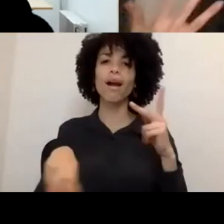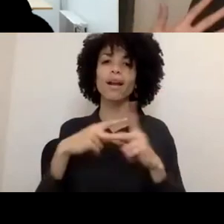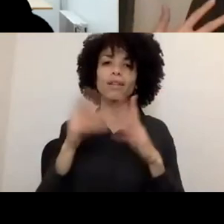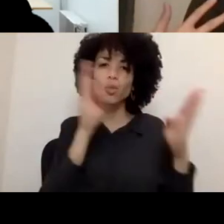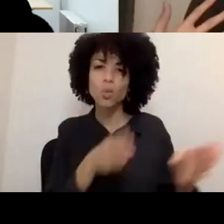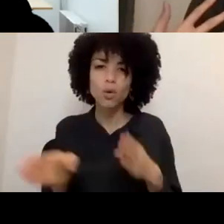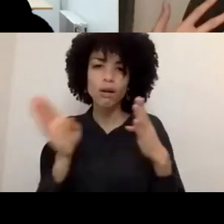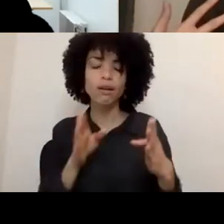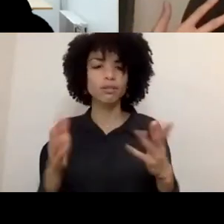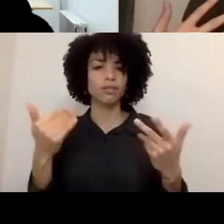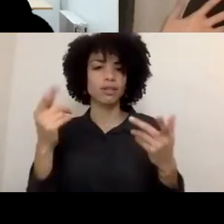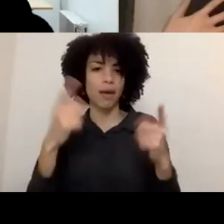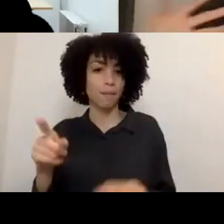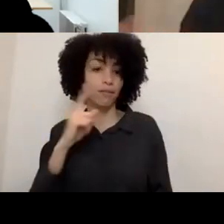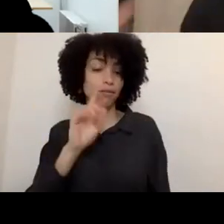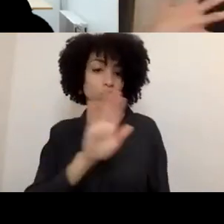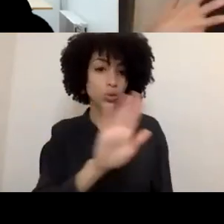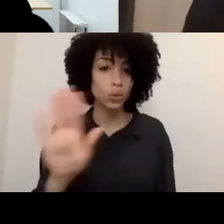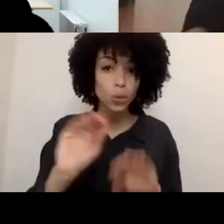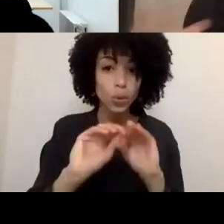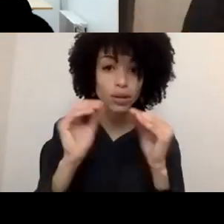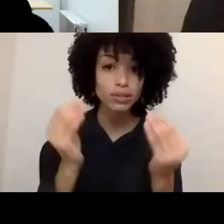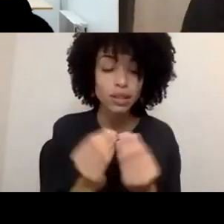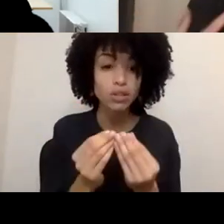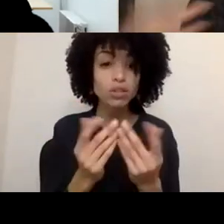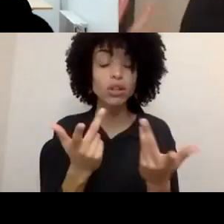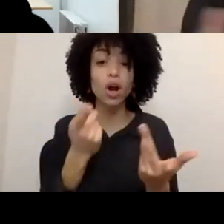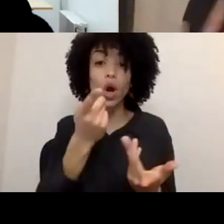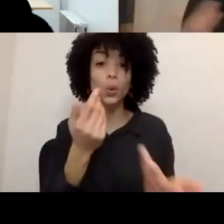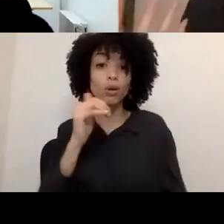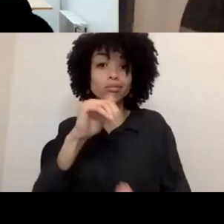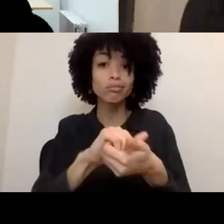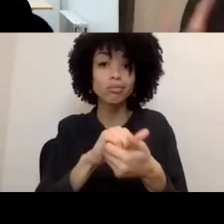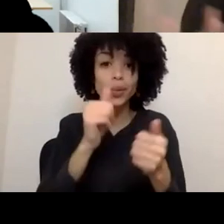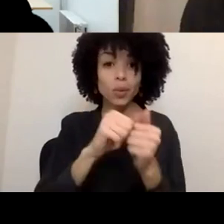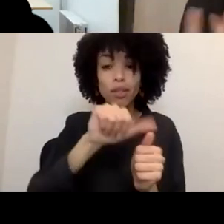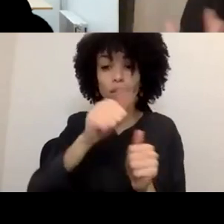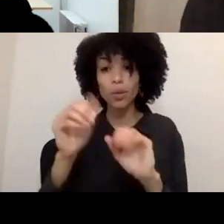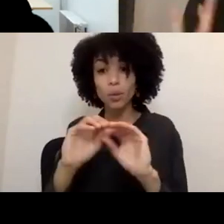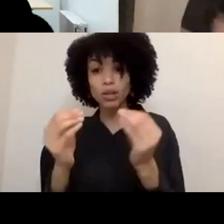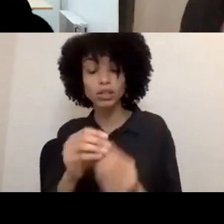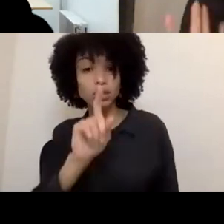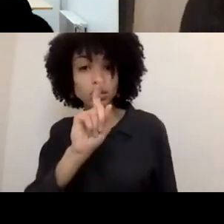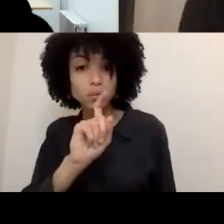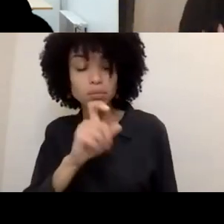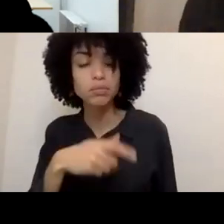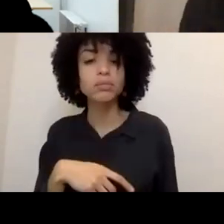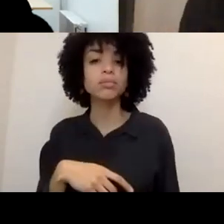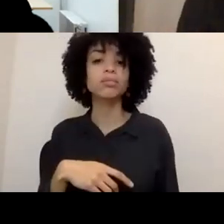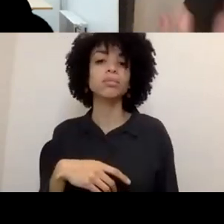and your communities, between organizations as, the field starts to become even